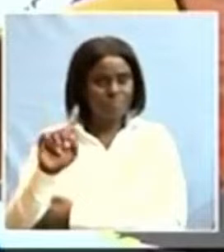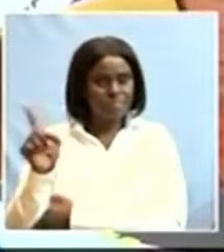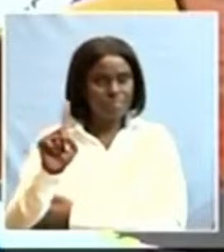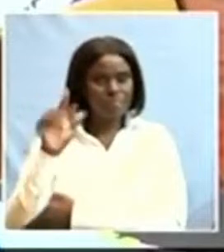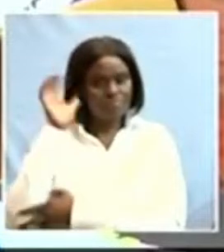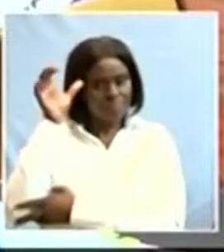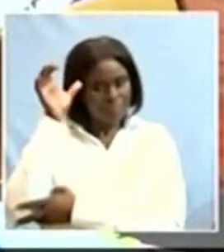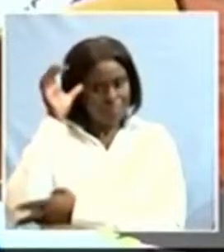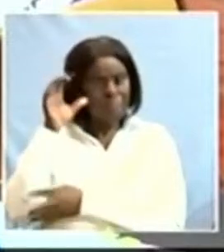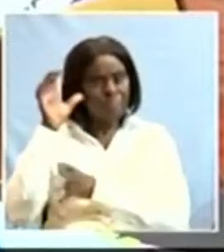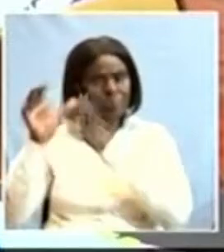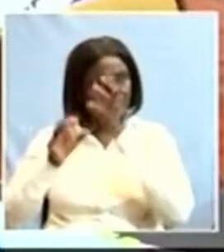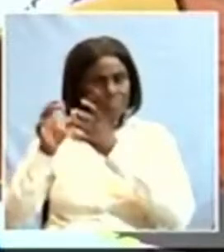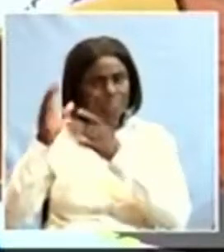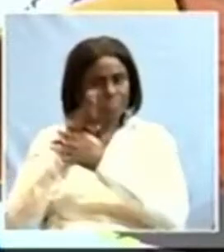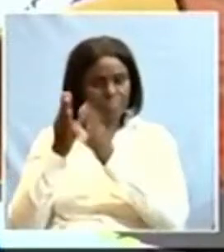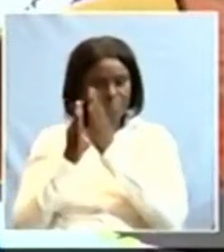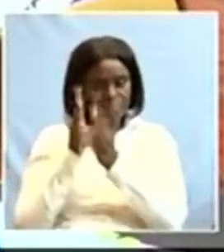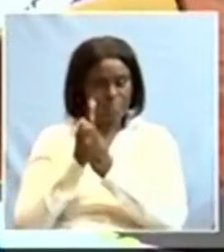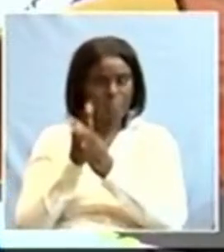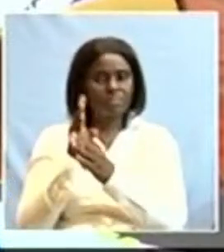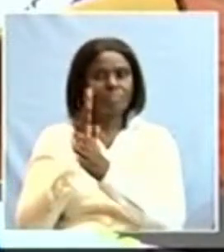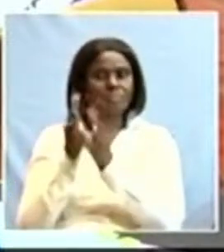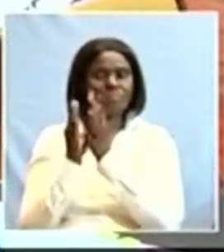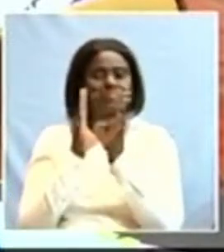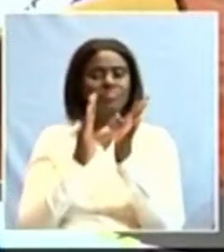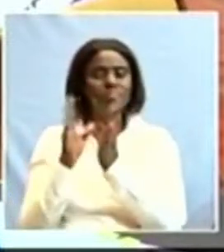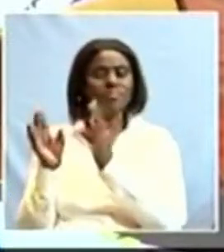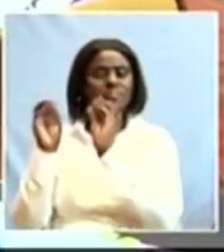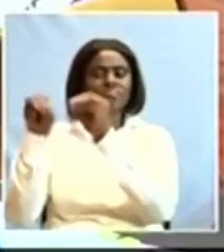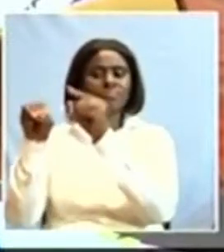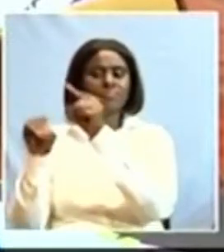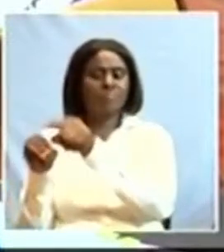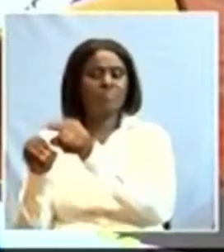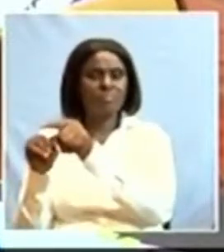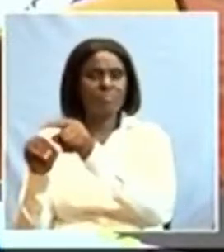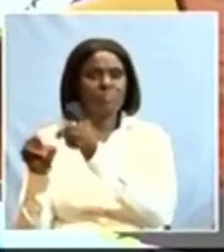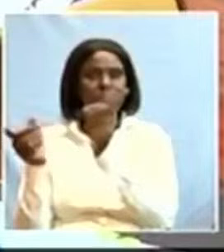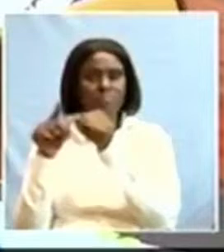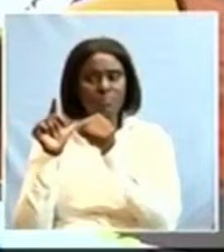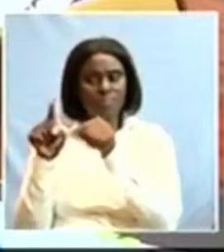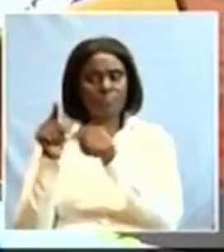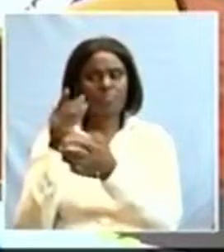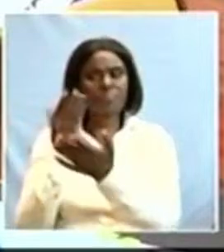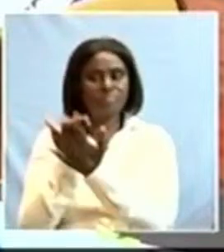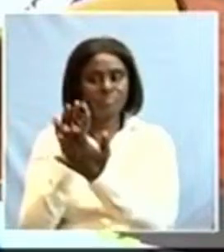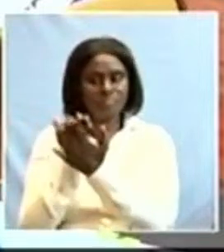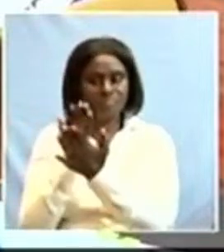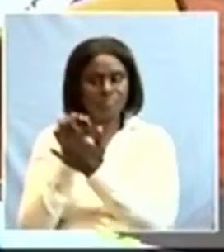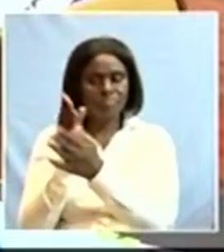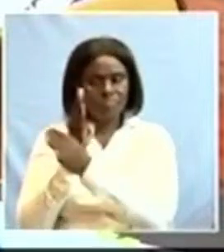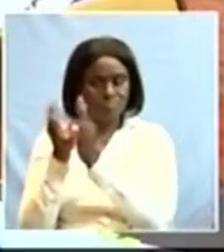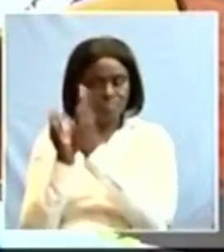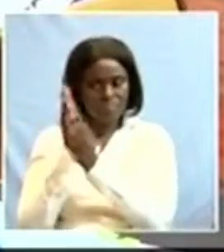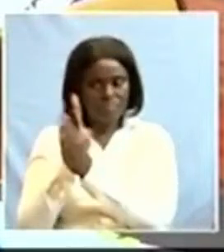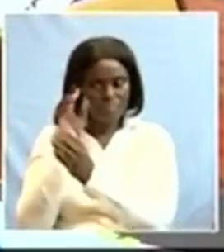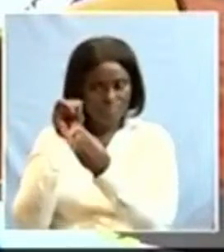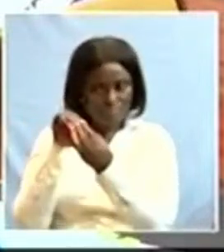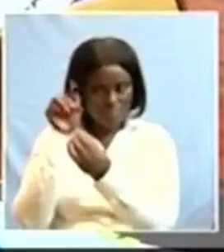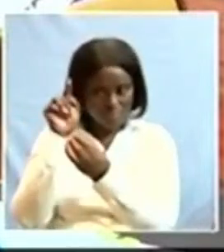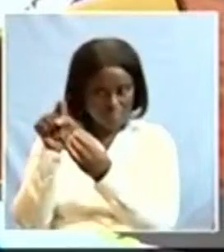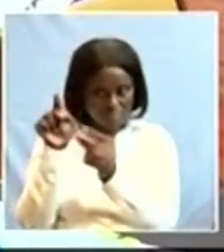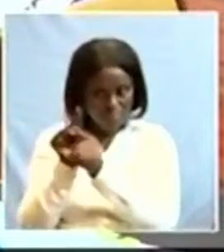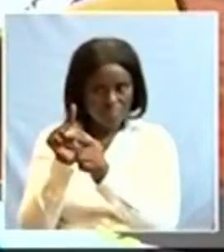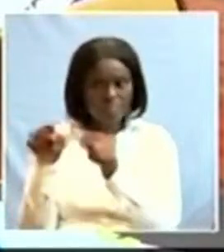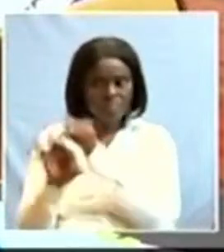Civic Center building was supposed to sit. So when it was proposed to sit there, and